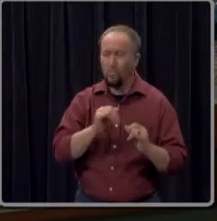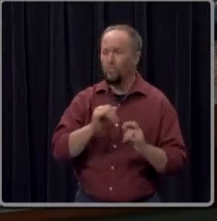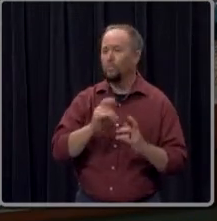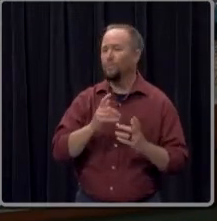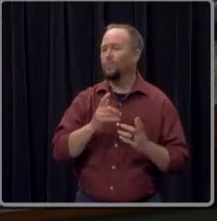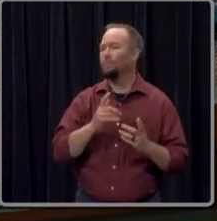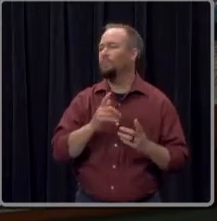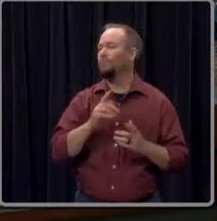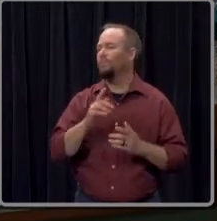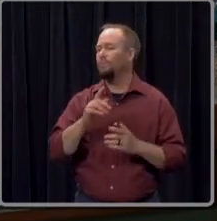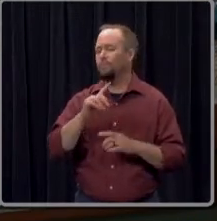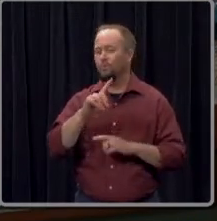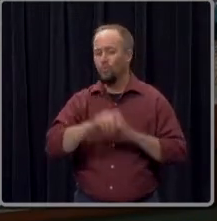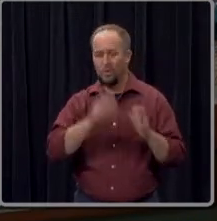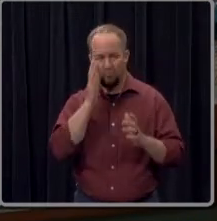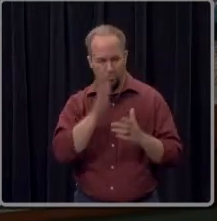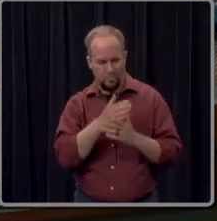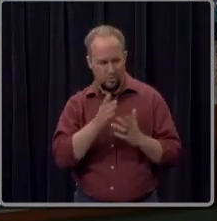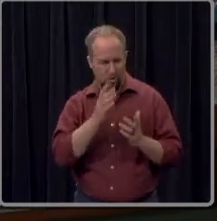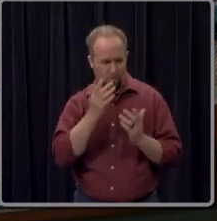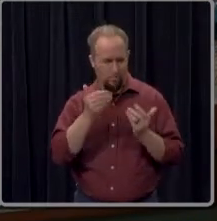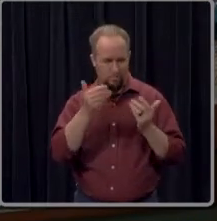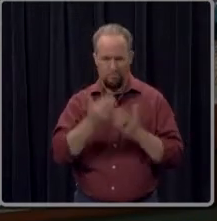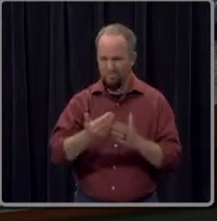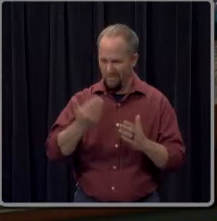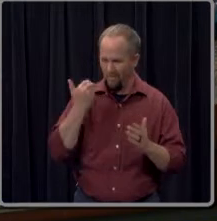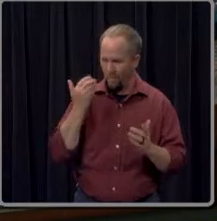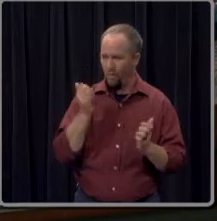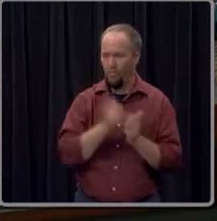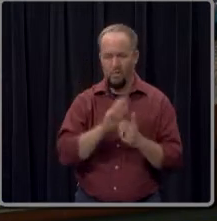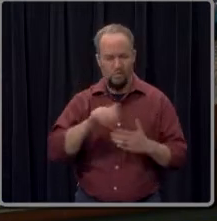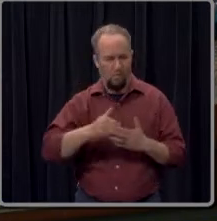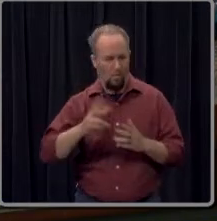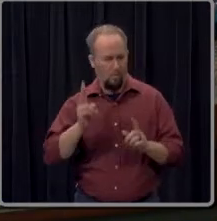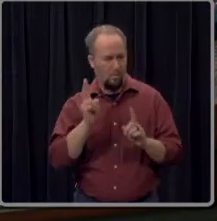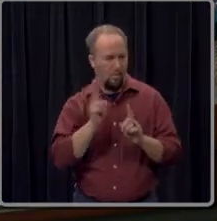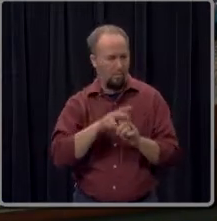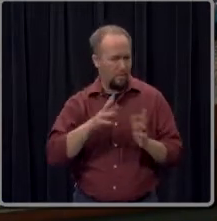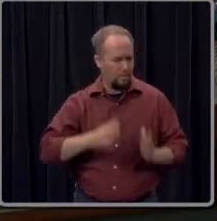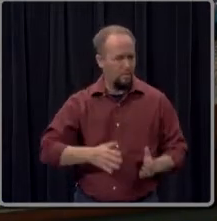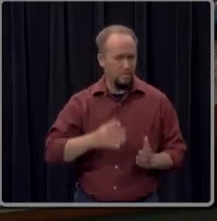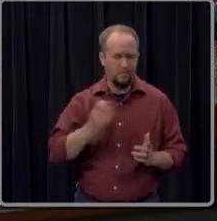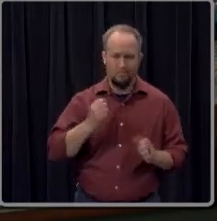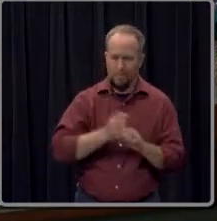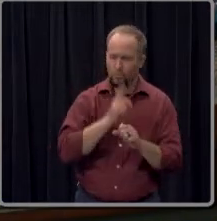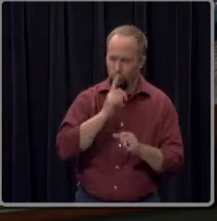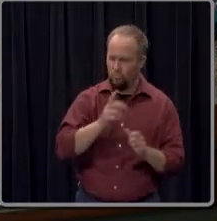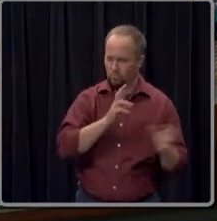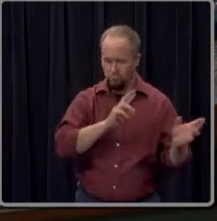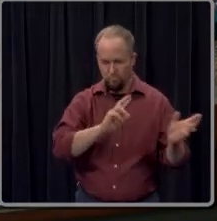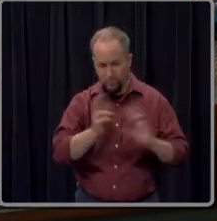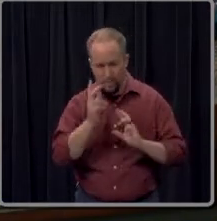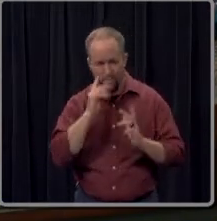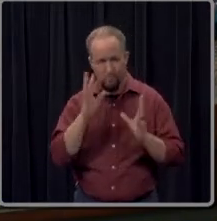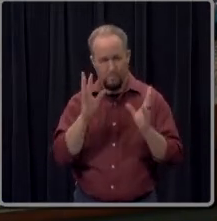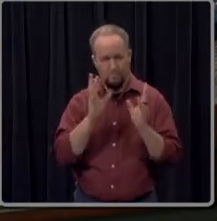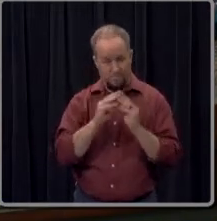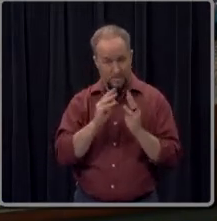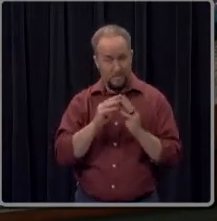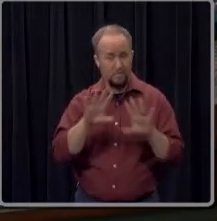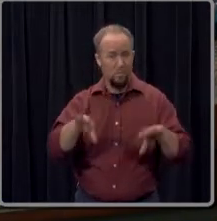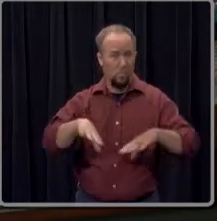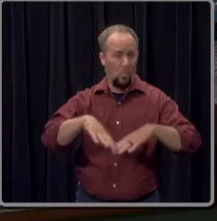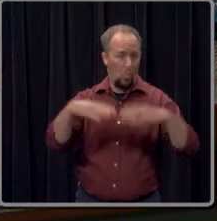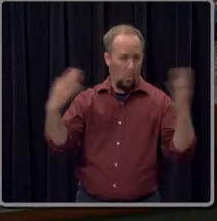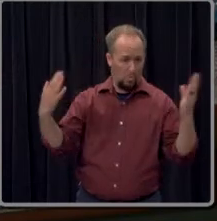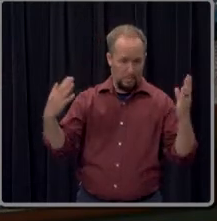Questions will be shared in advance with all of the applicants to make sure that they can prepare. The meeting is an open